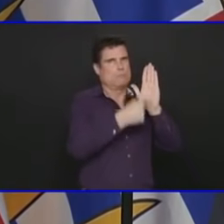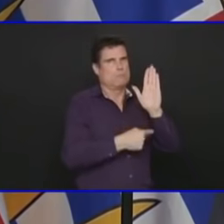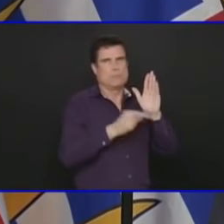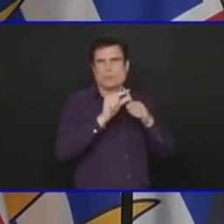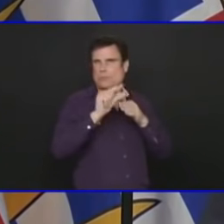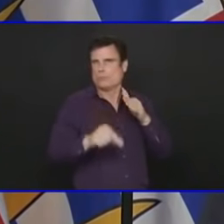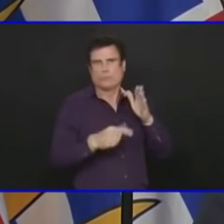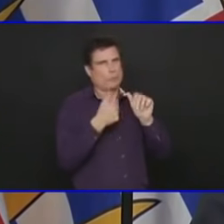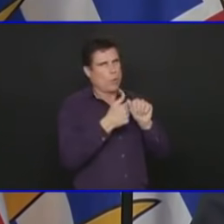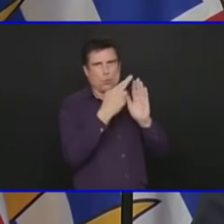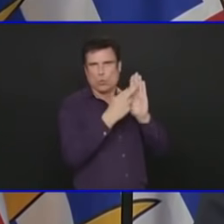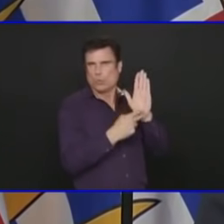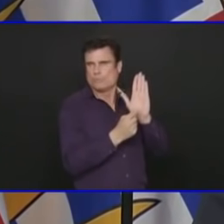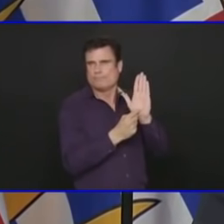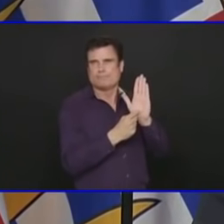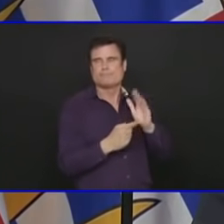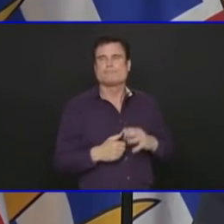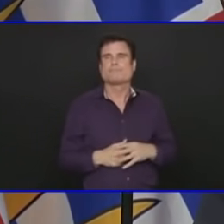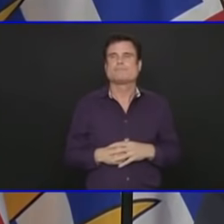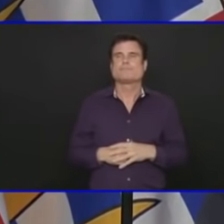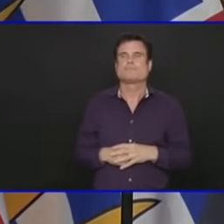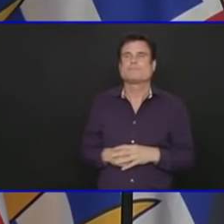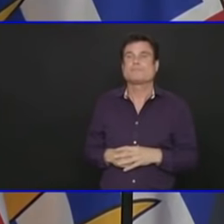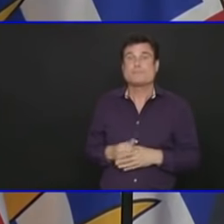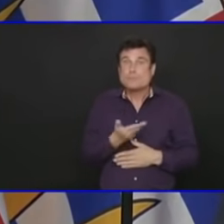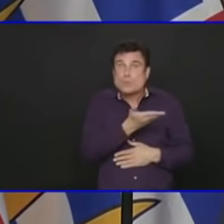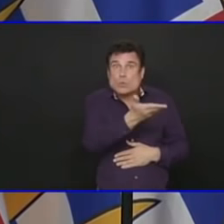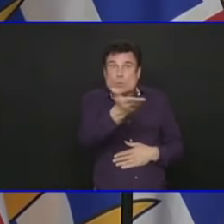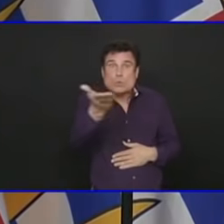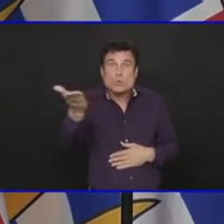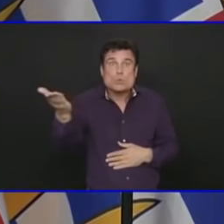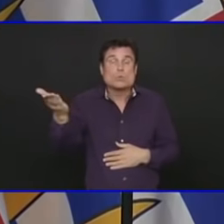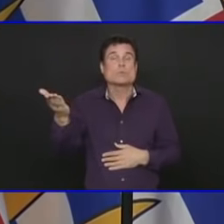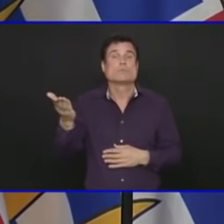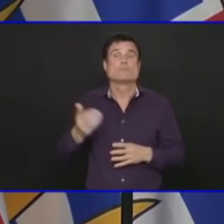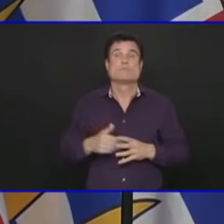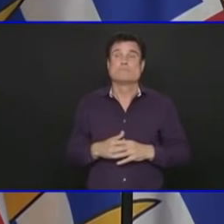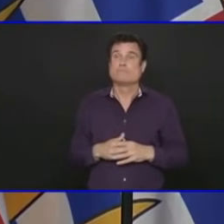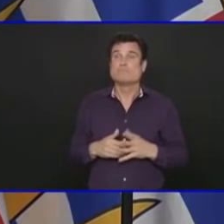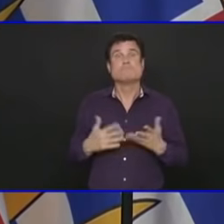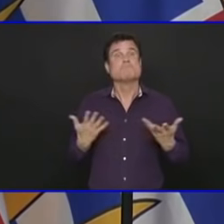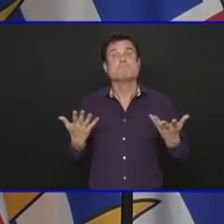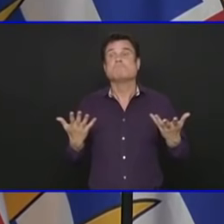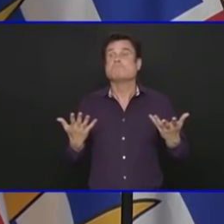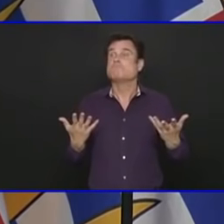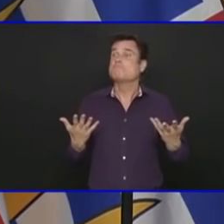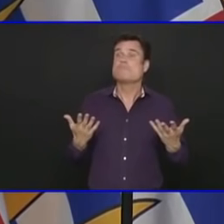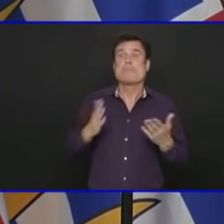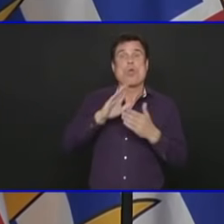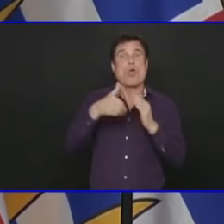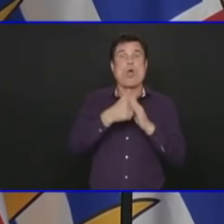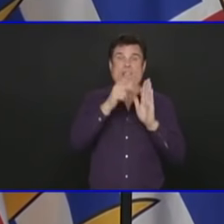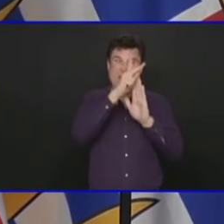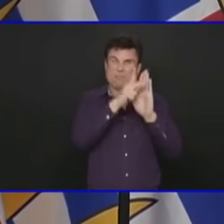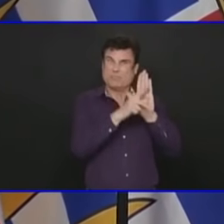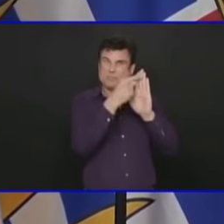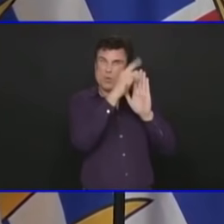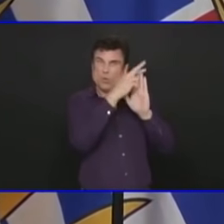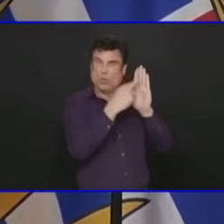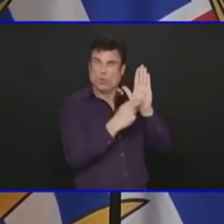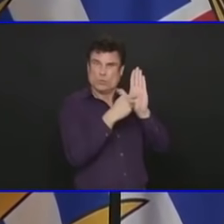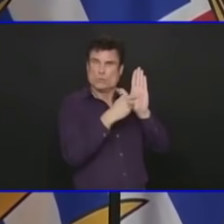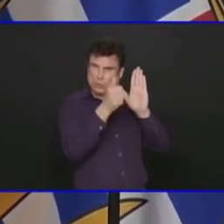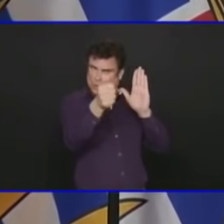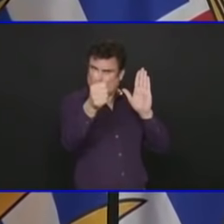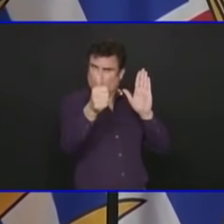they affect you in your personal go-forward plan. Until we have all of the pieces in place, though, it's very important that